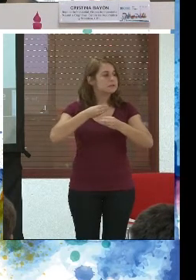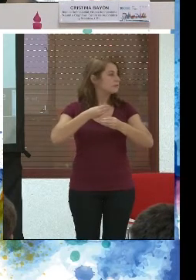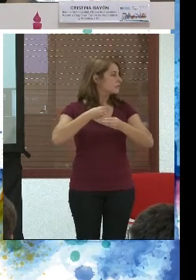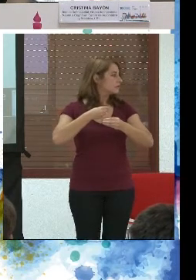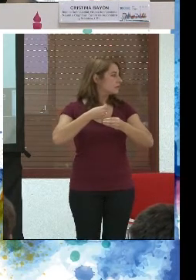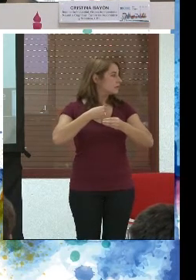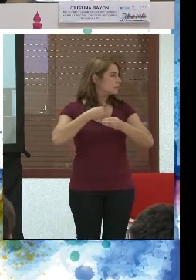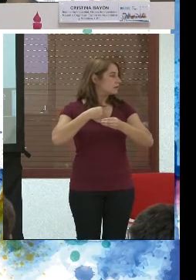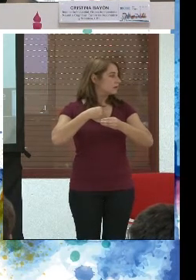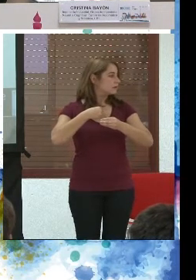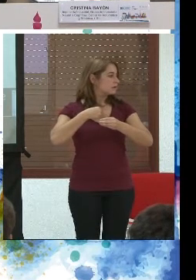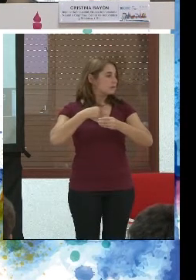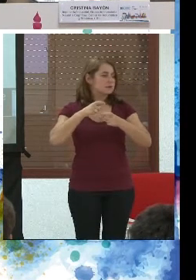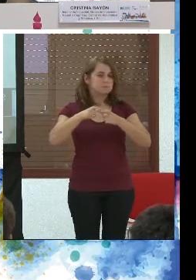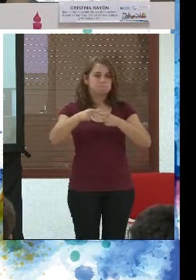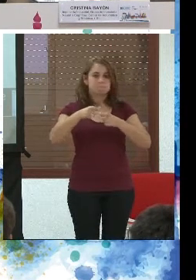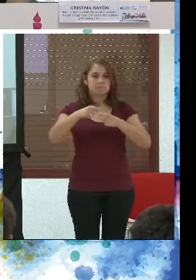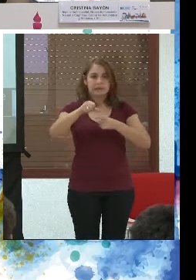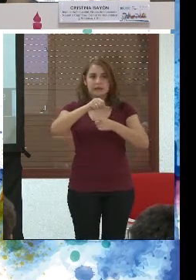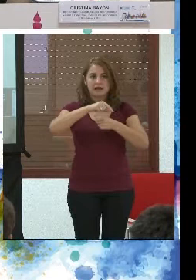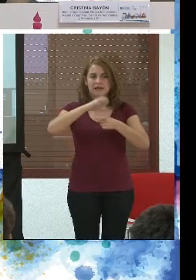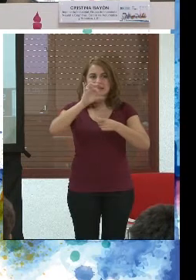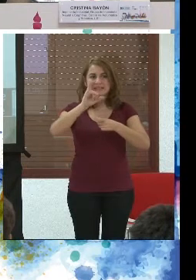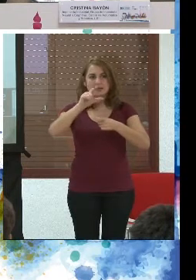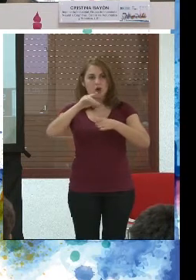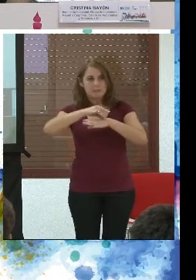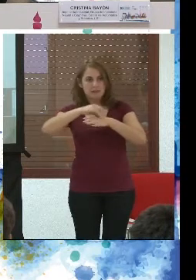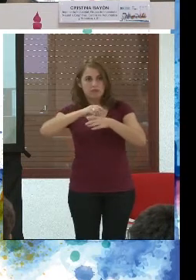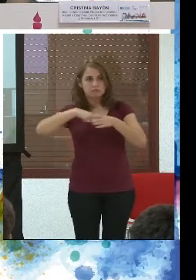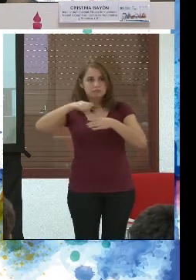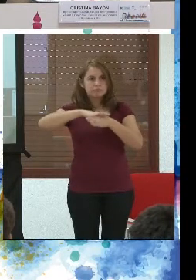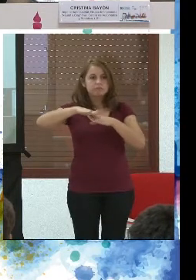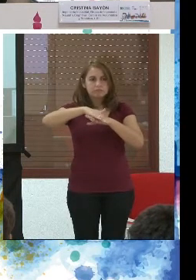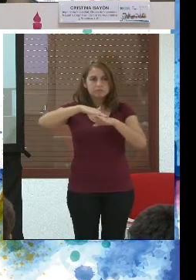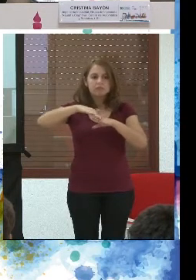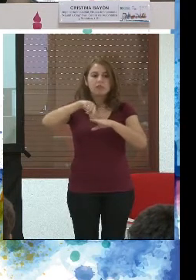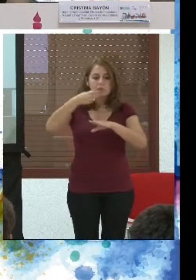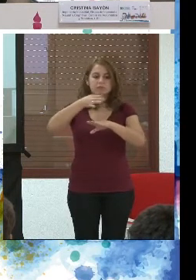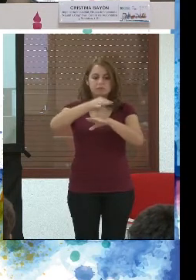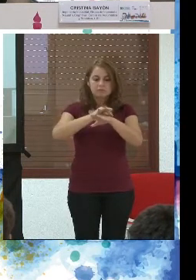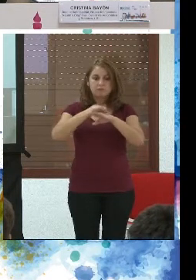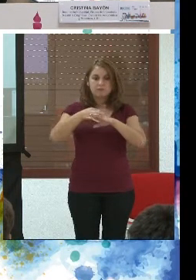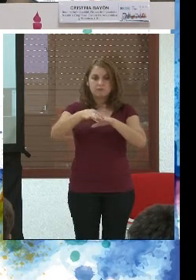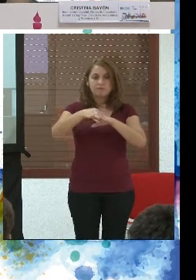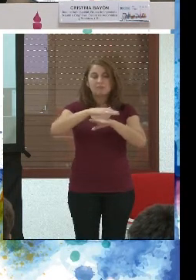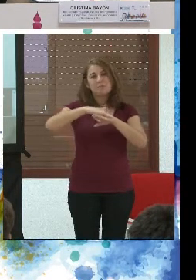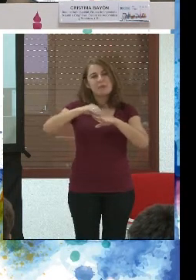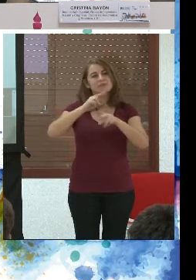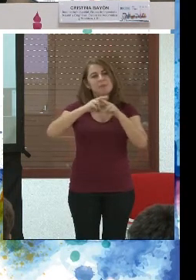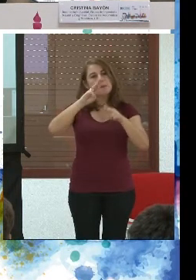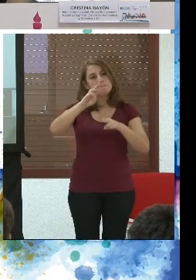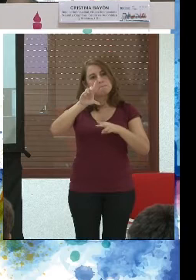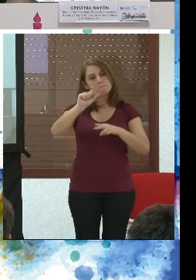macro machining technology. So we have a layer of silicon, medical silicon, we cover it, and then on top of this, we have